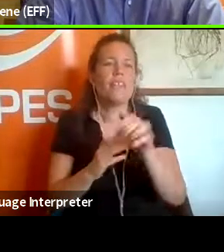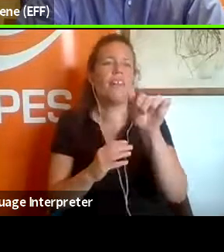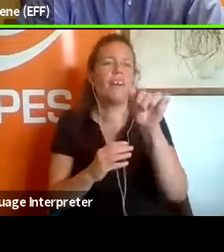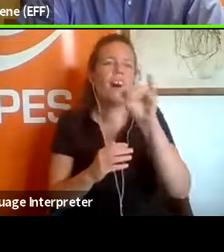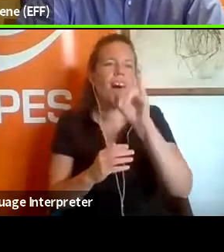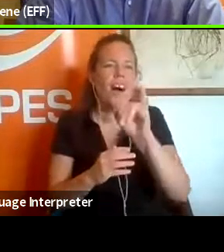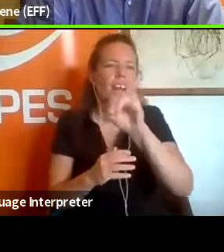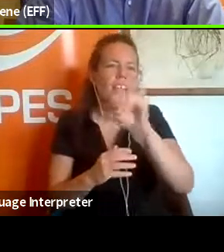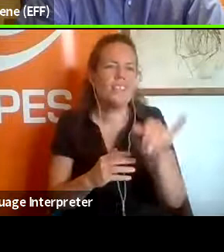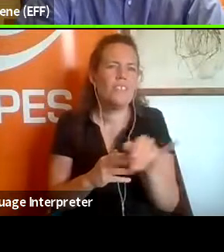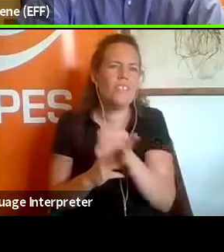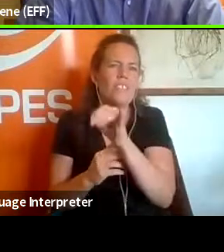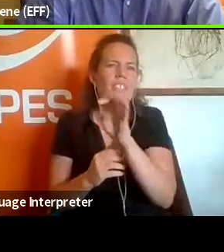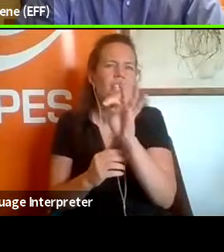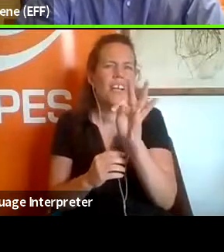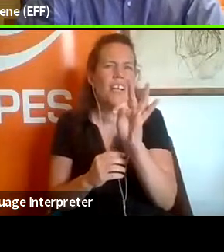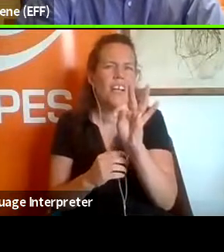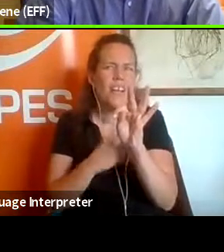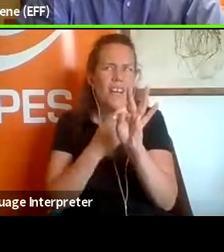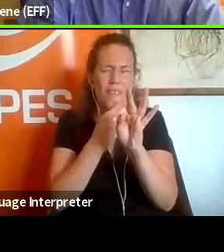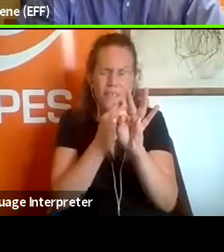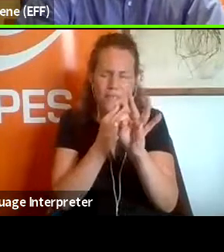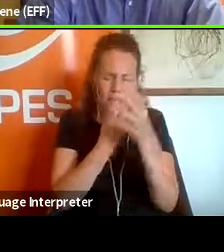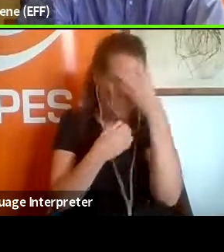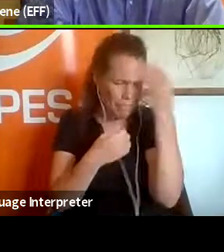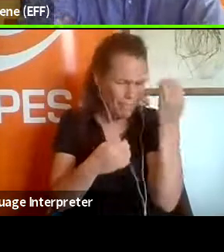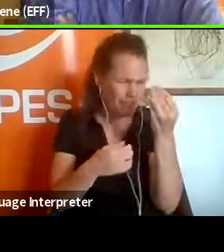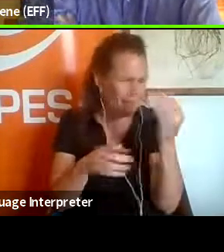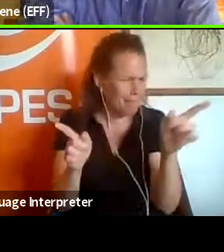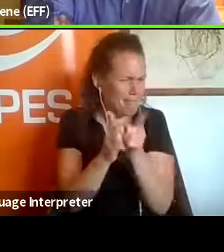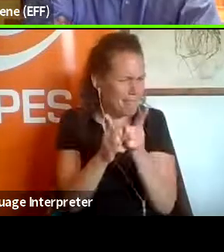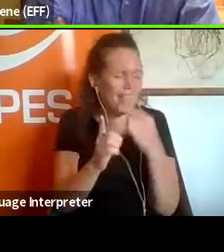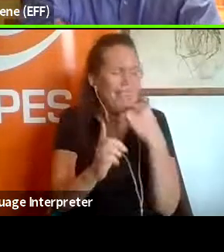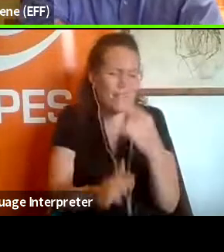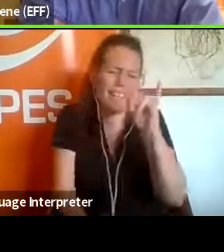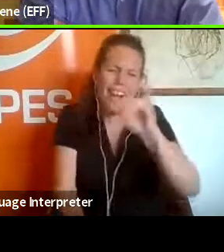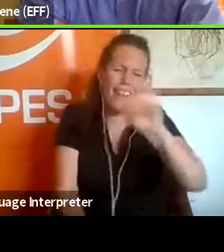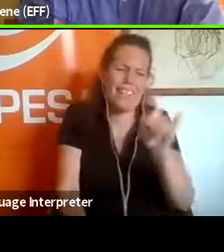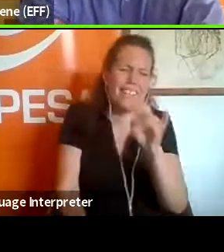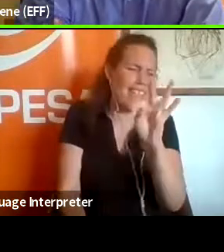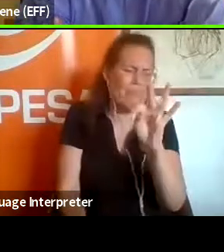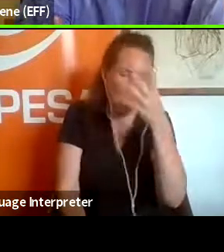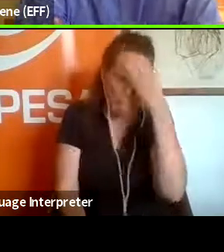I always forget what these acronyms mean, so I'm just going to say IGF